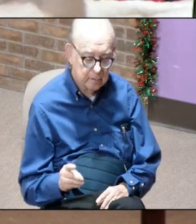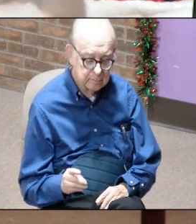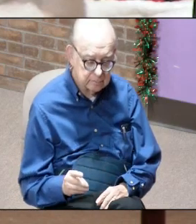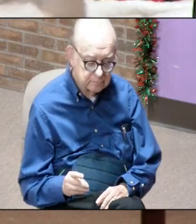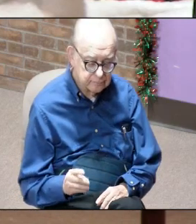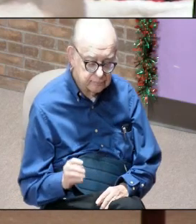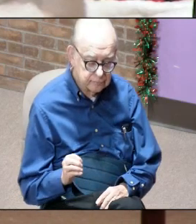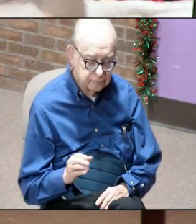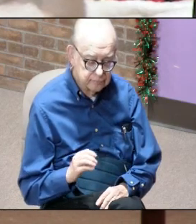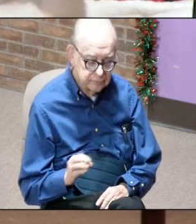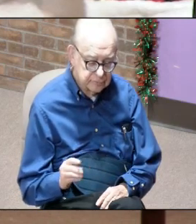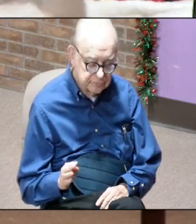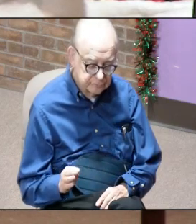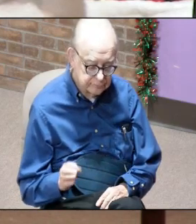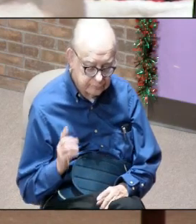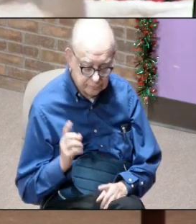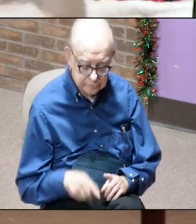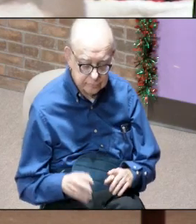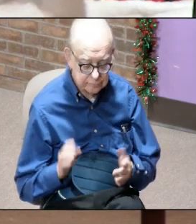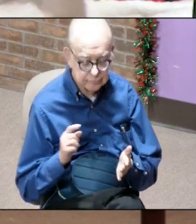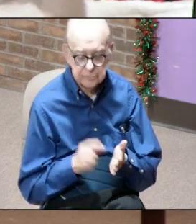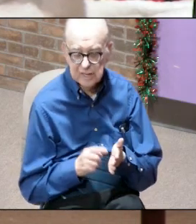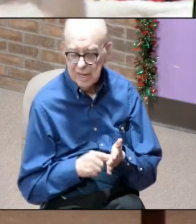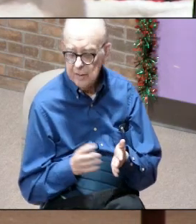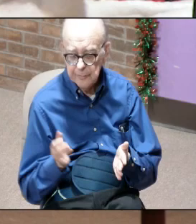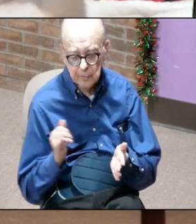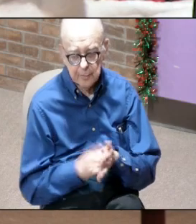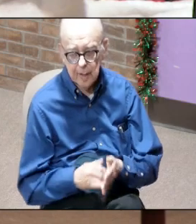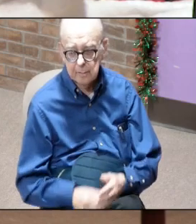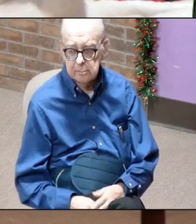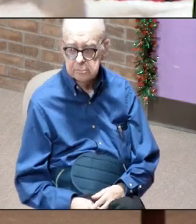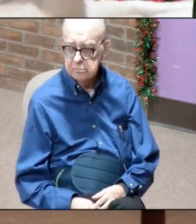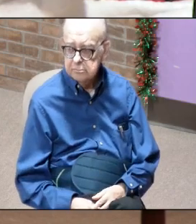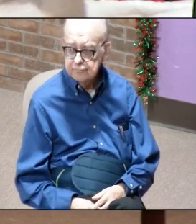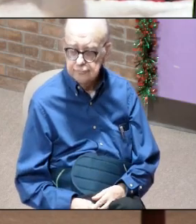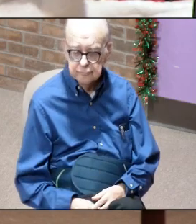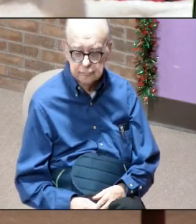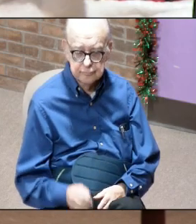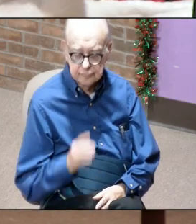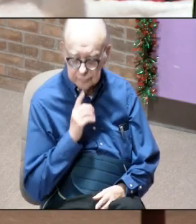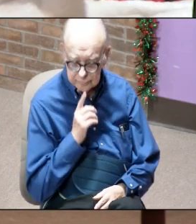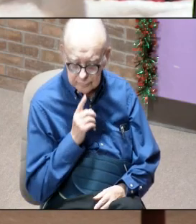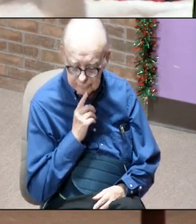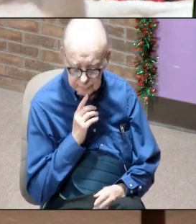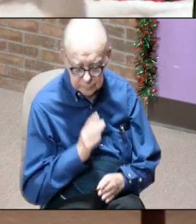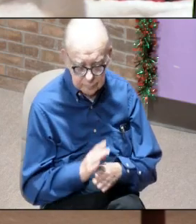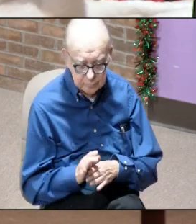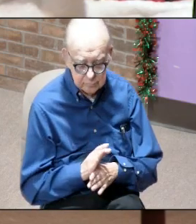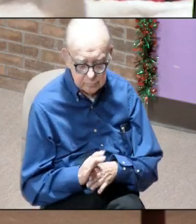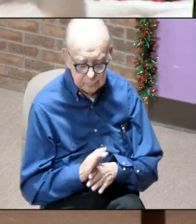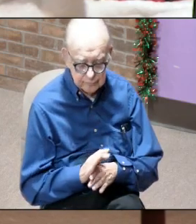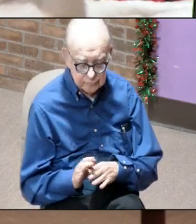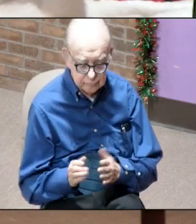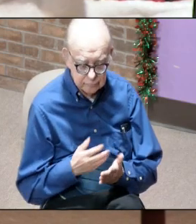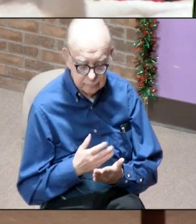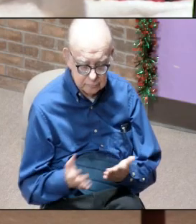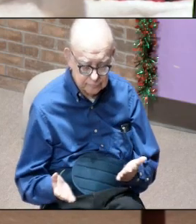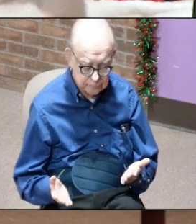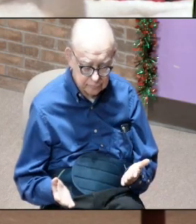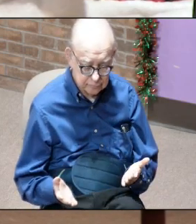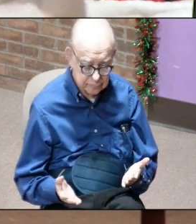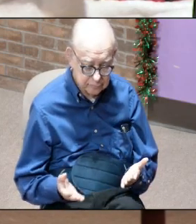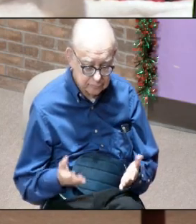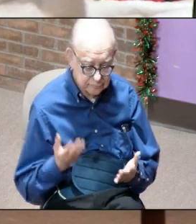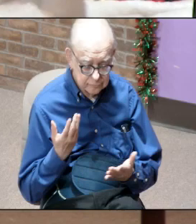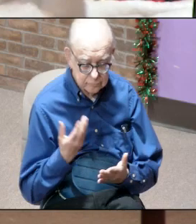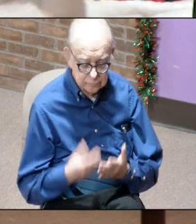Taco Bell. You can't afford it. You're talking about businesses and stuff that are going out of